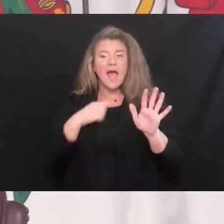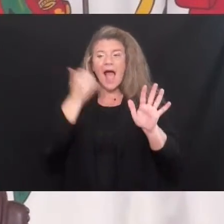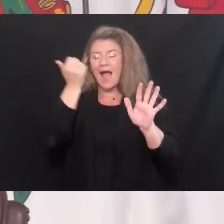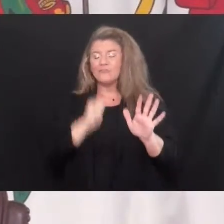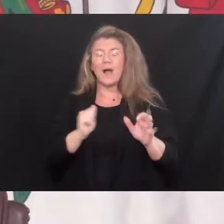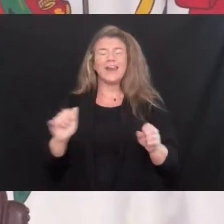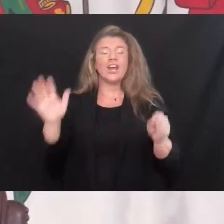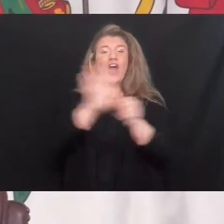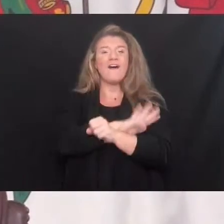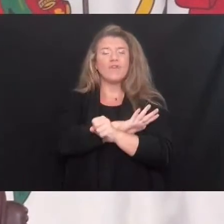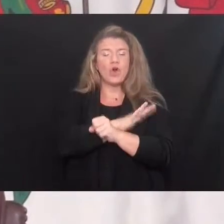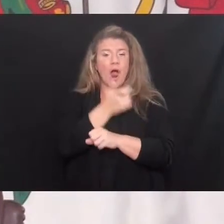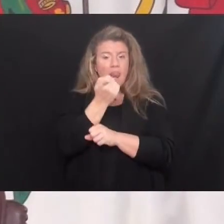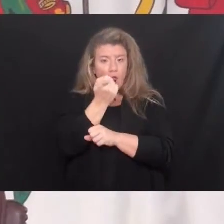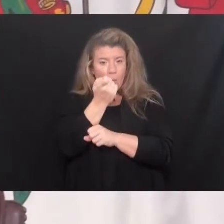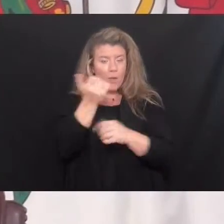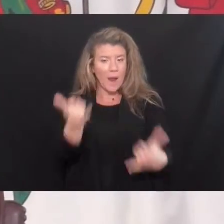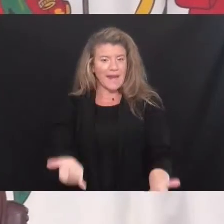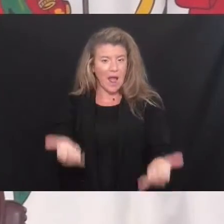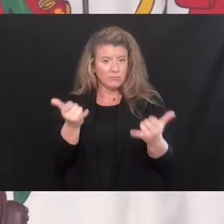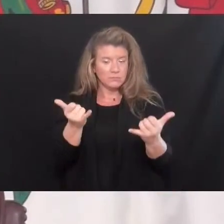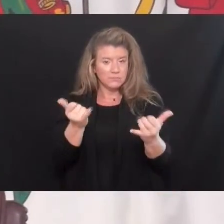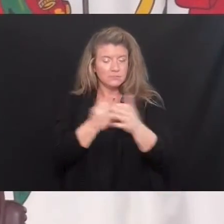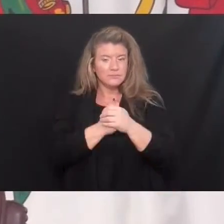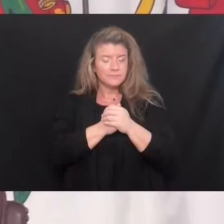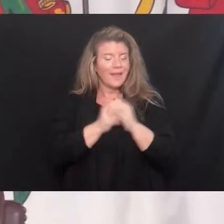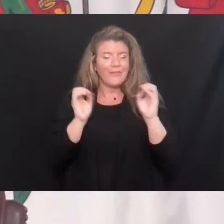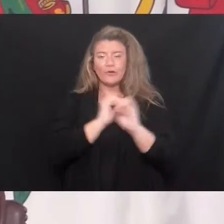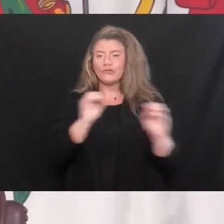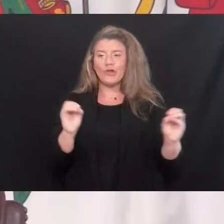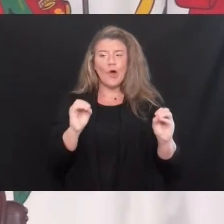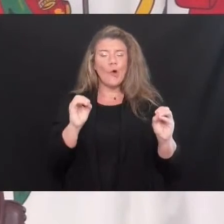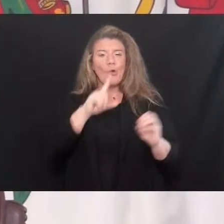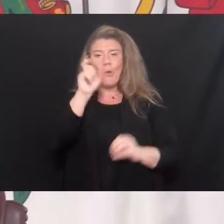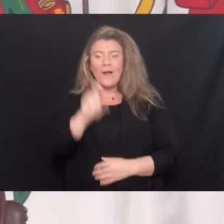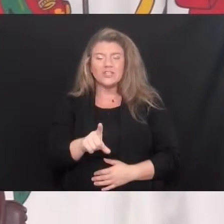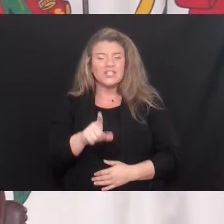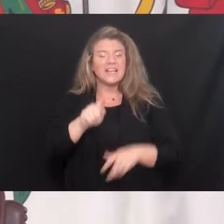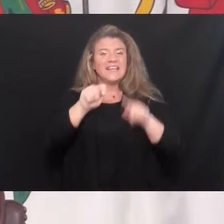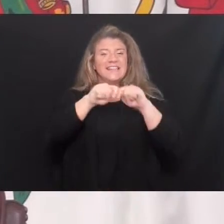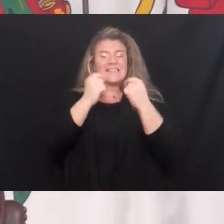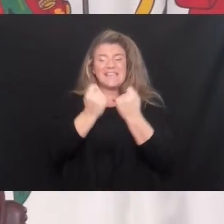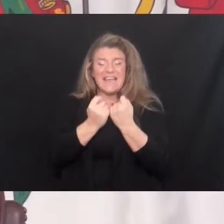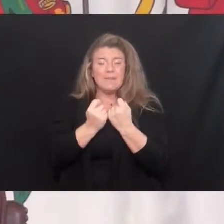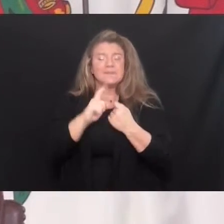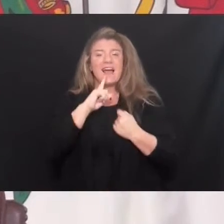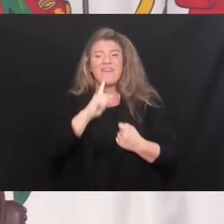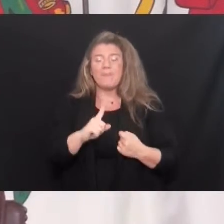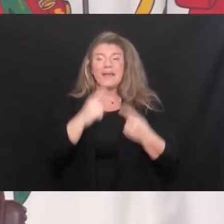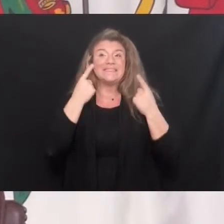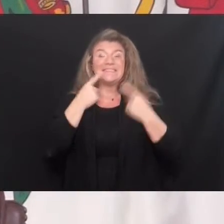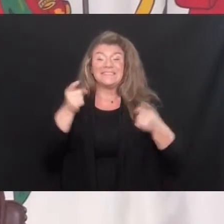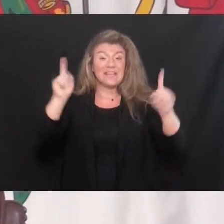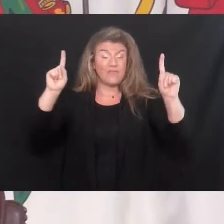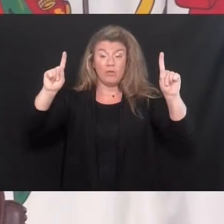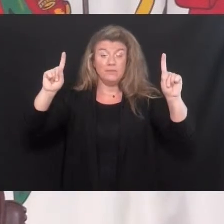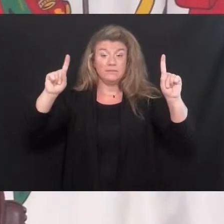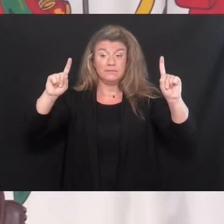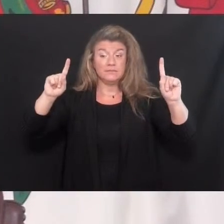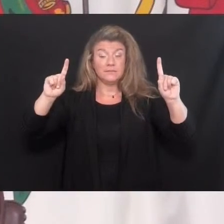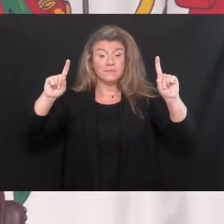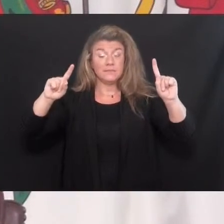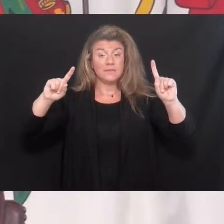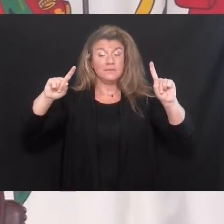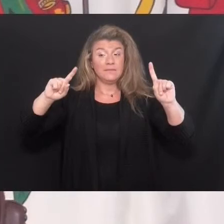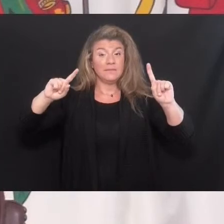cover just a little bit of it and everything. There's no question the teams have been tremendously successful, you know, that